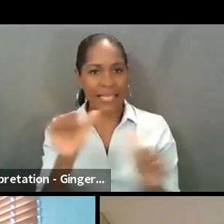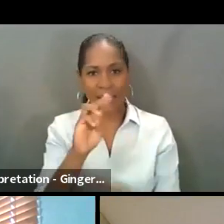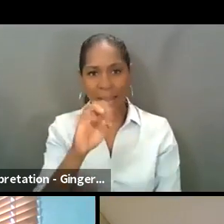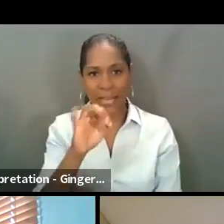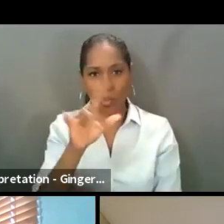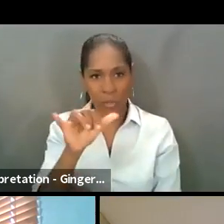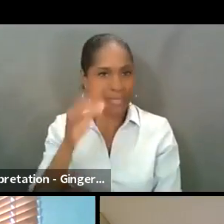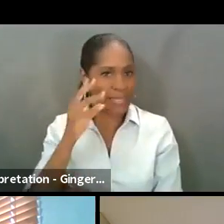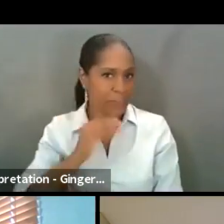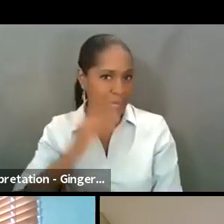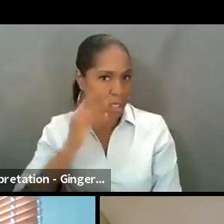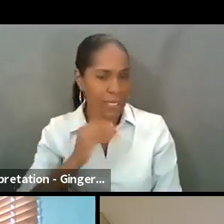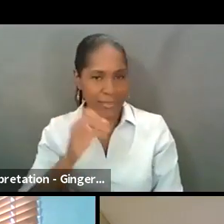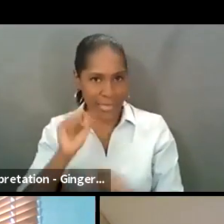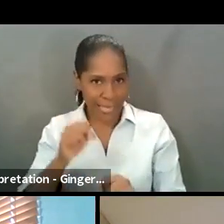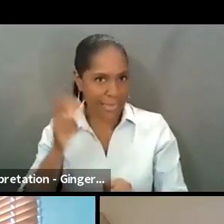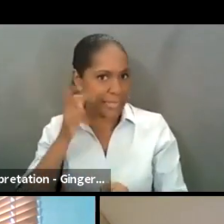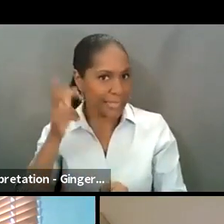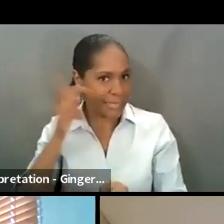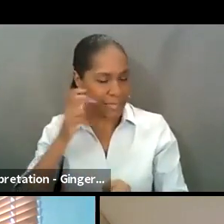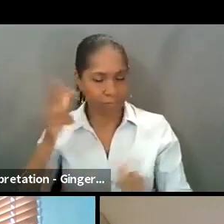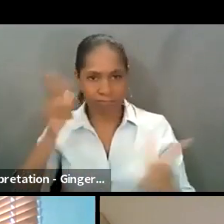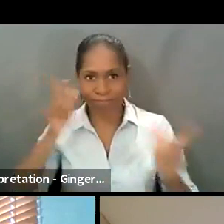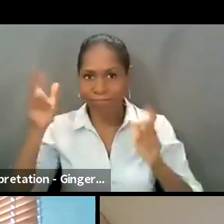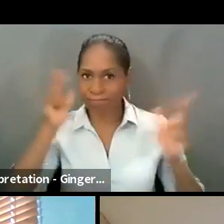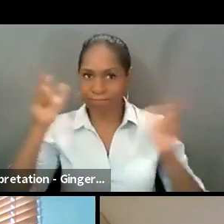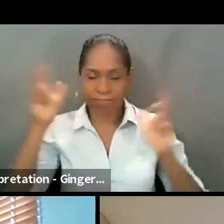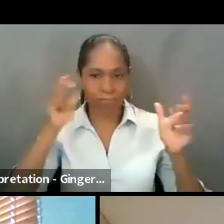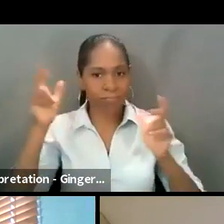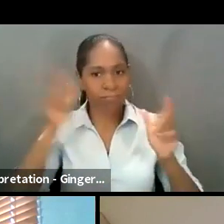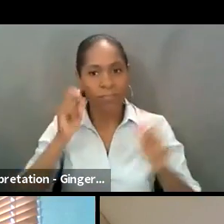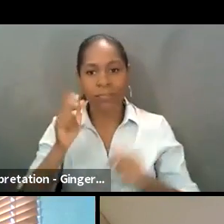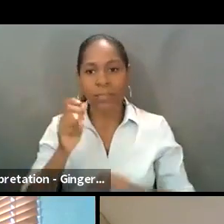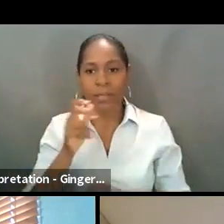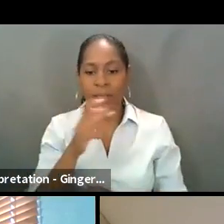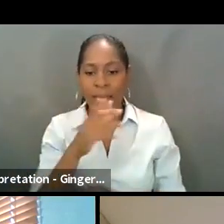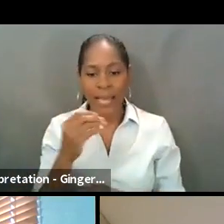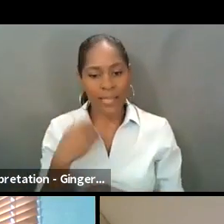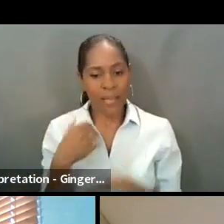and ears on, and really trying to